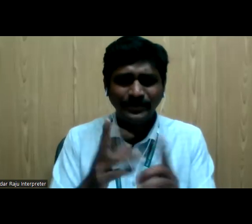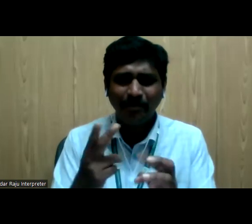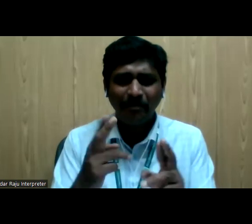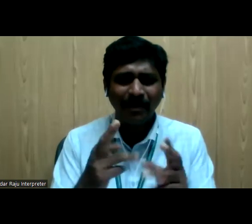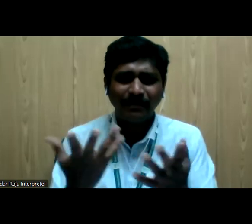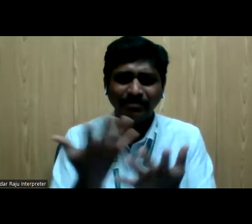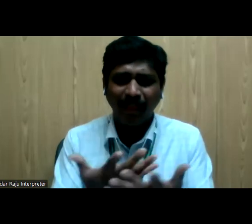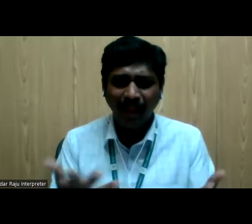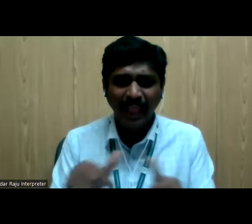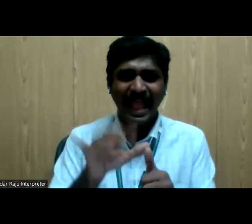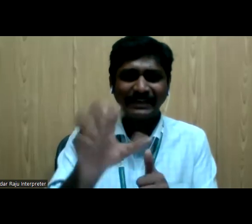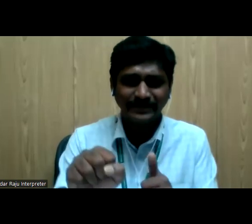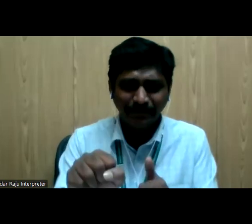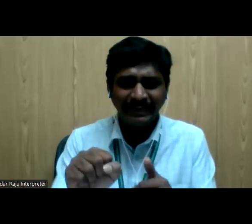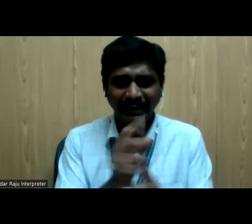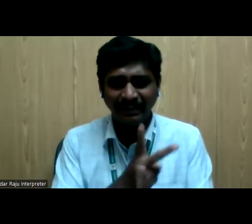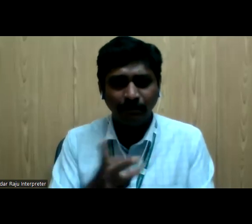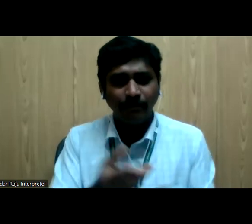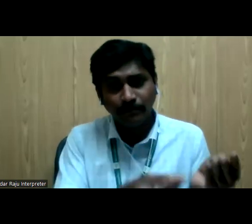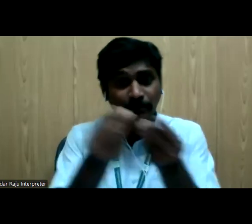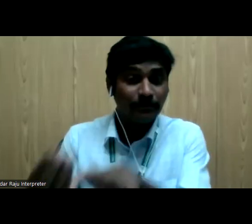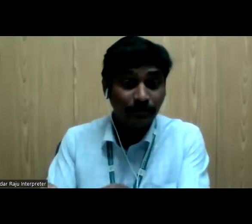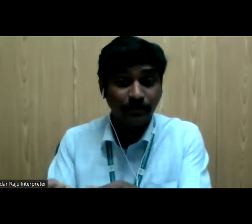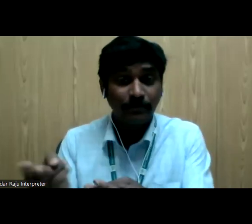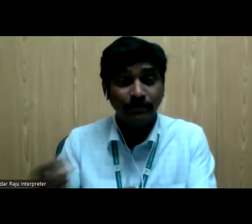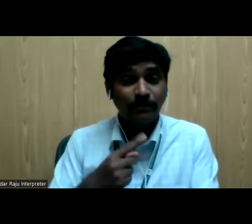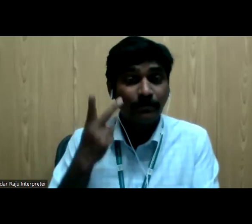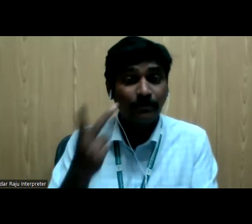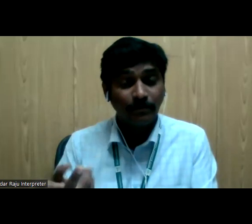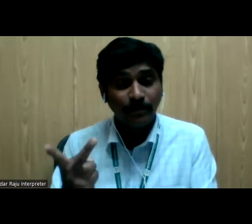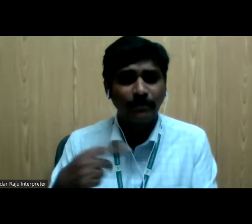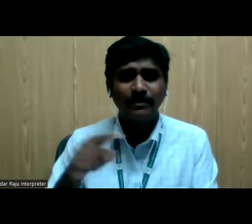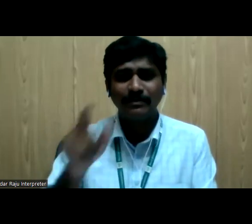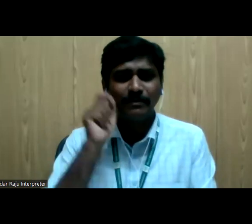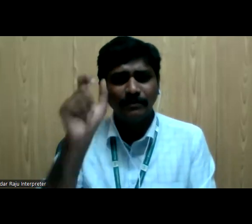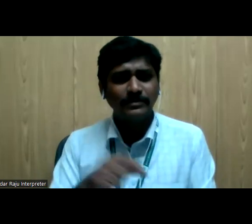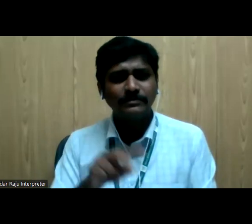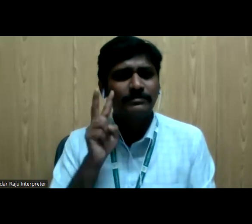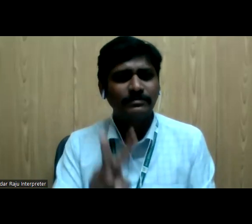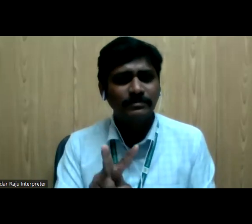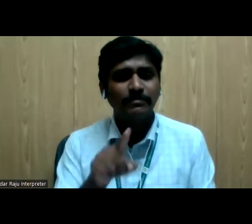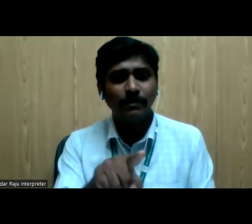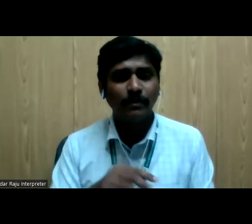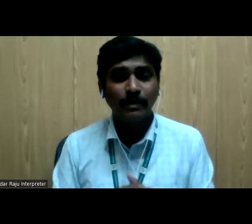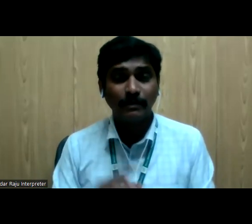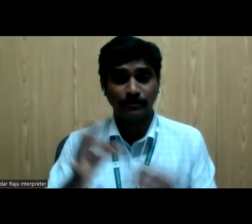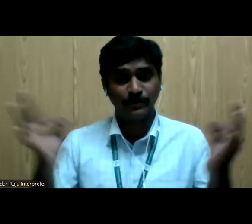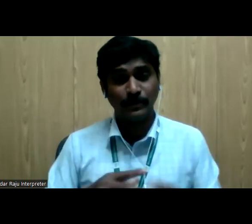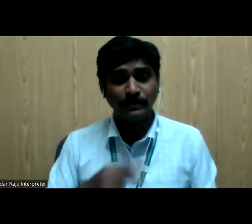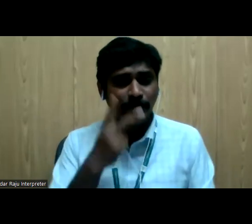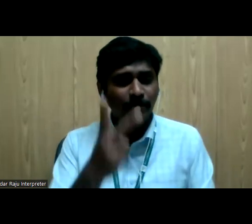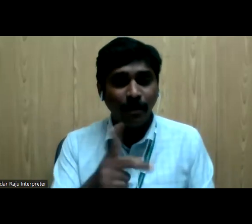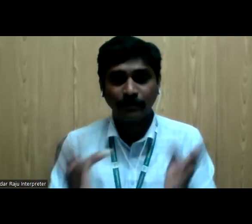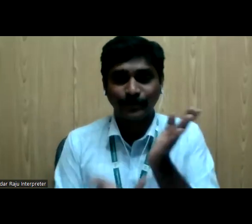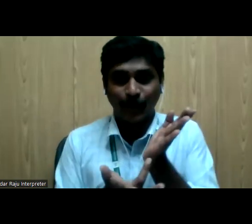seen. One solution which I have been noticing of late is the prevalent use of technology.